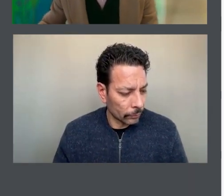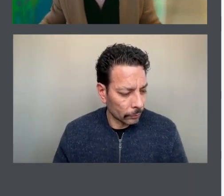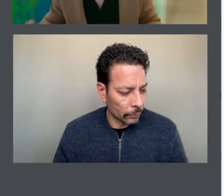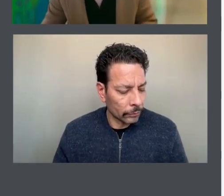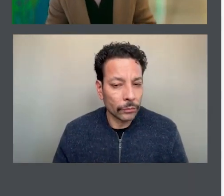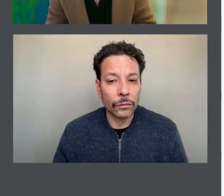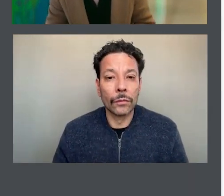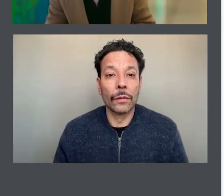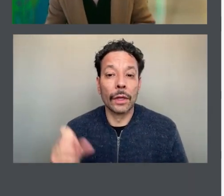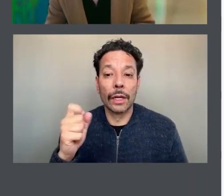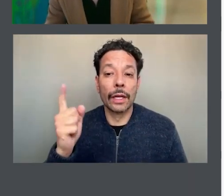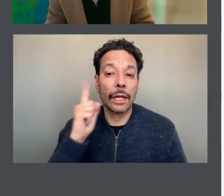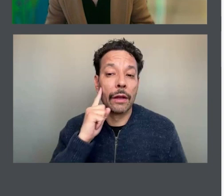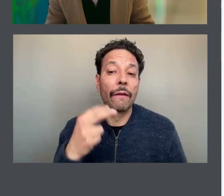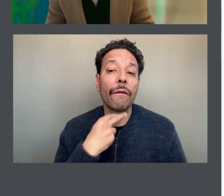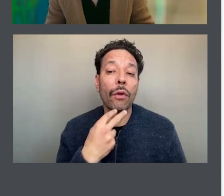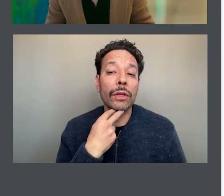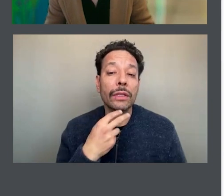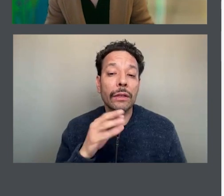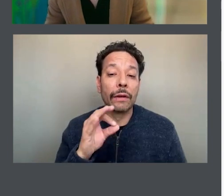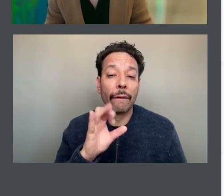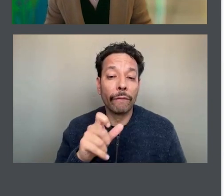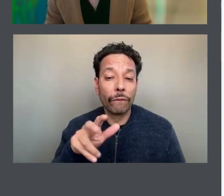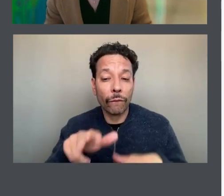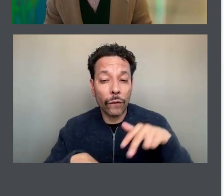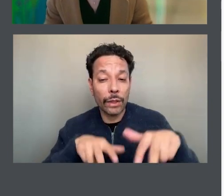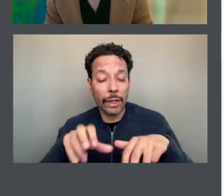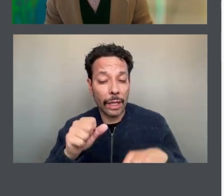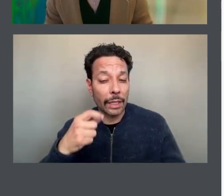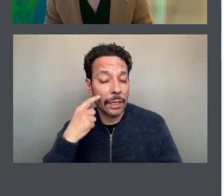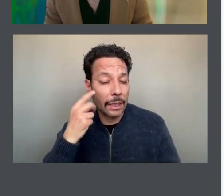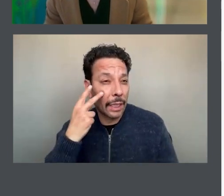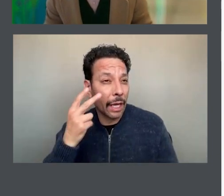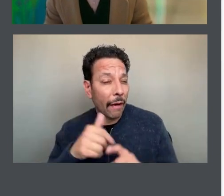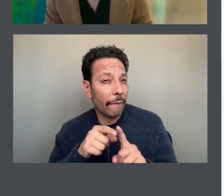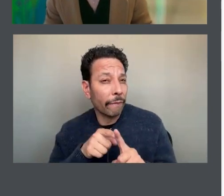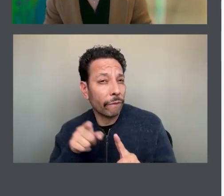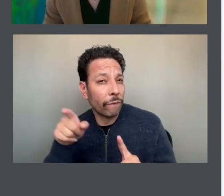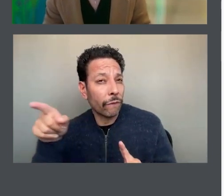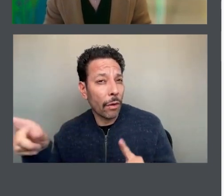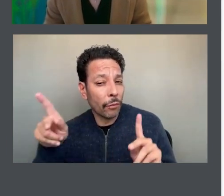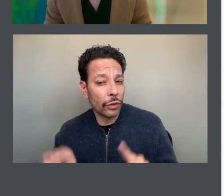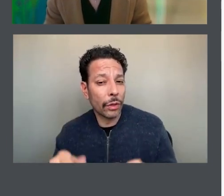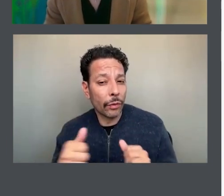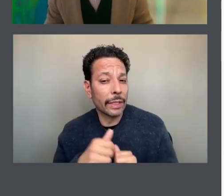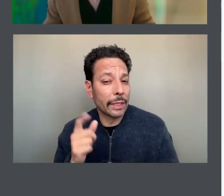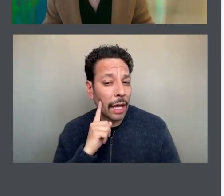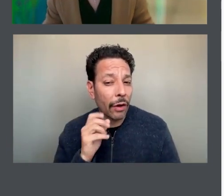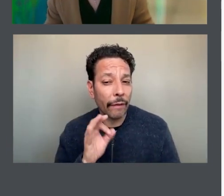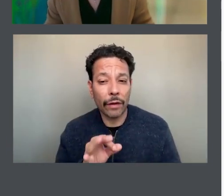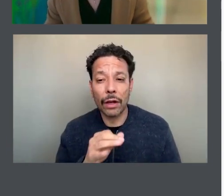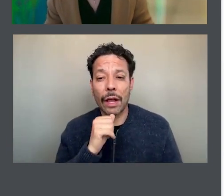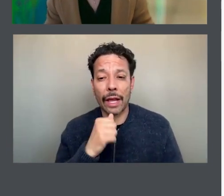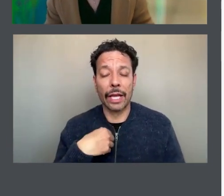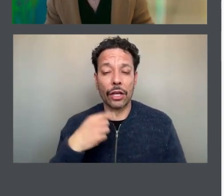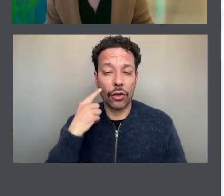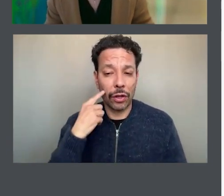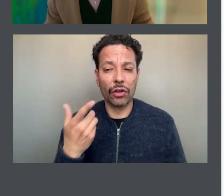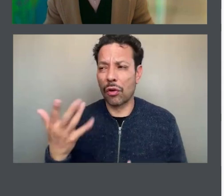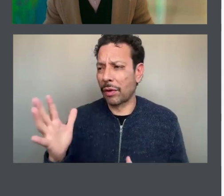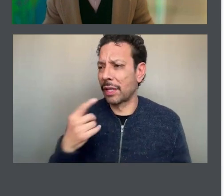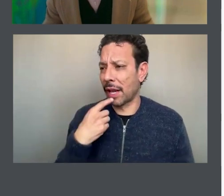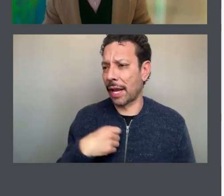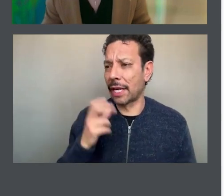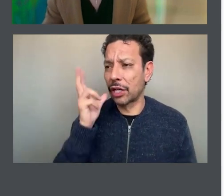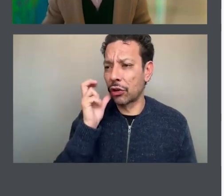This one's good. You can hear voices or footsteps. Can you tell how far away the person is just from the sound? And would not hear it is like, well, you already said that I could hear